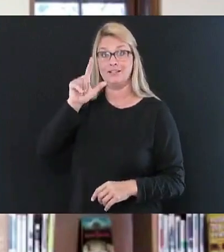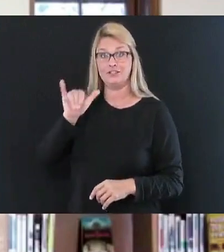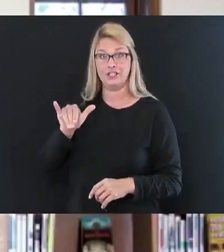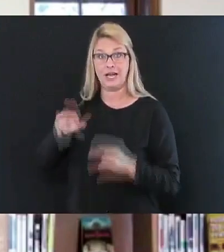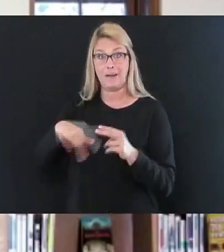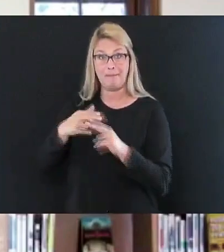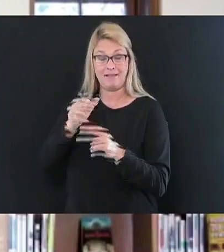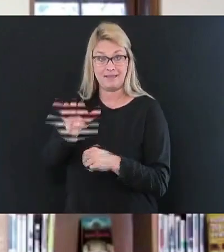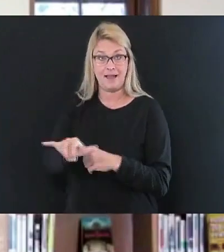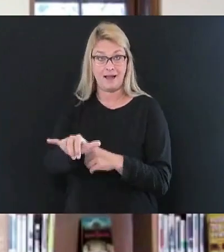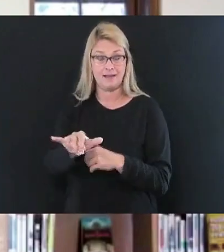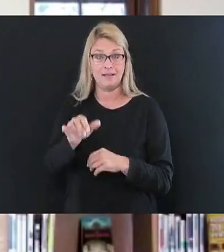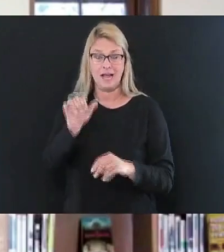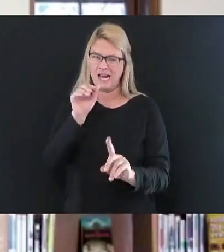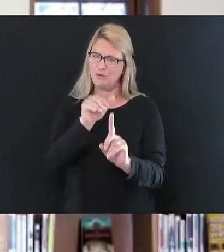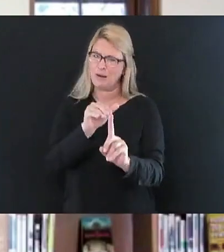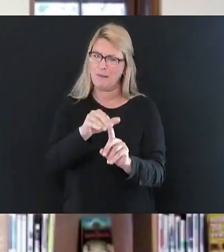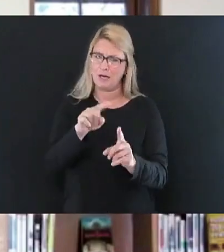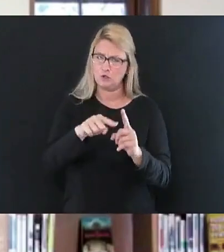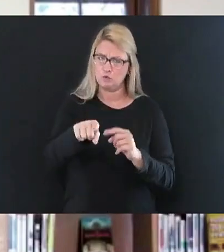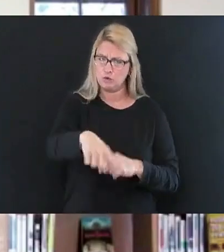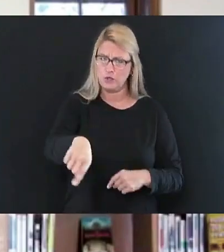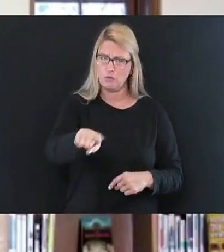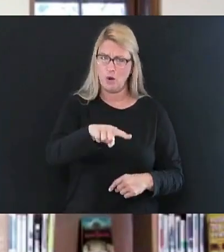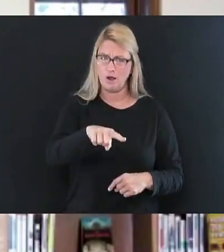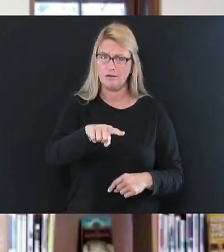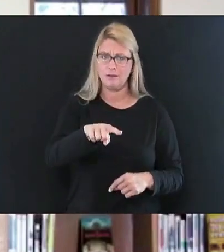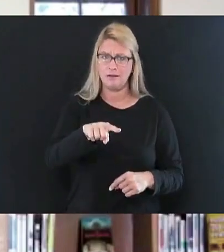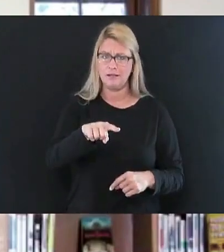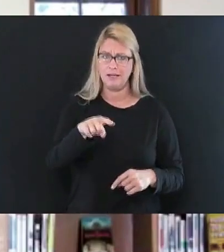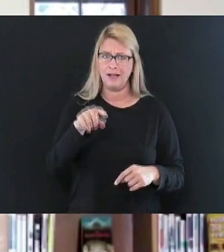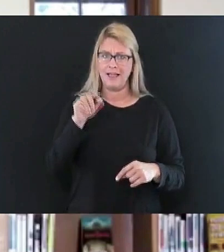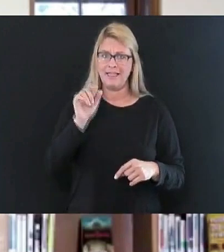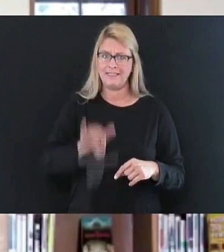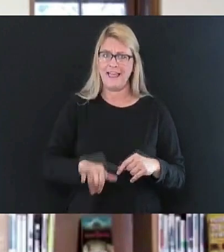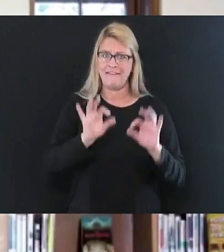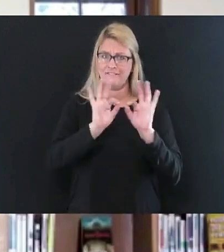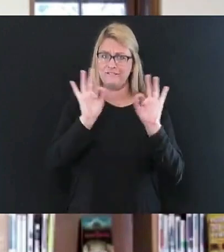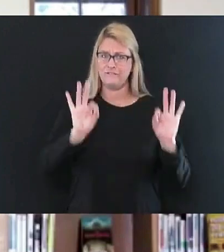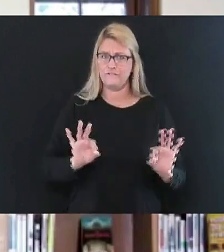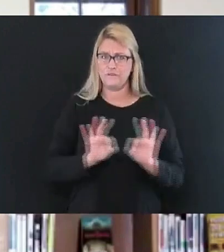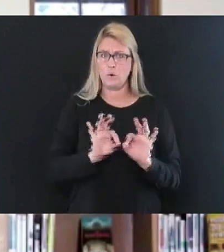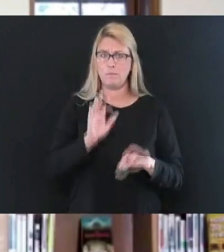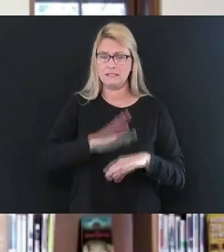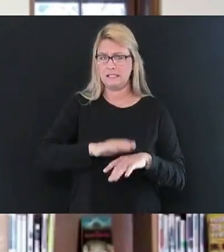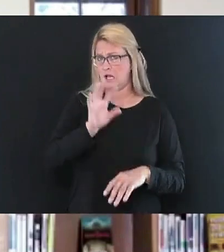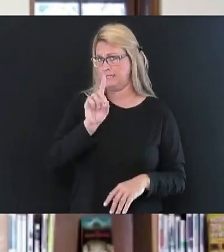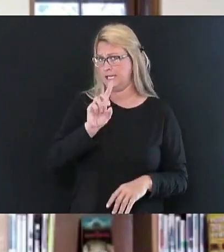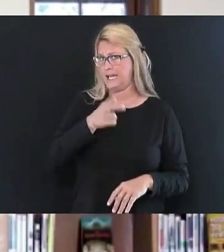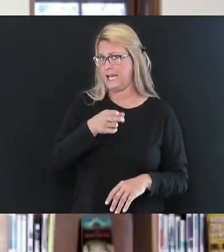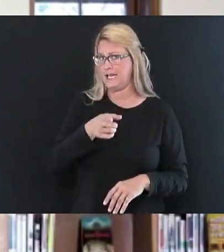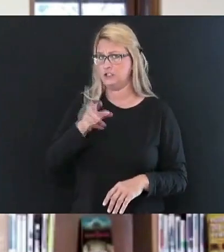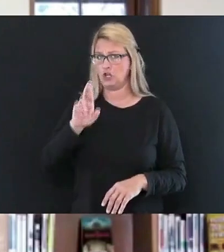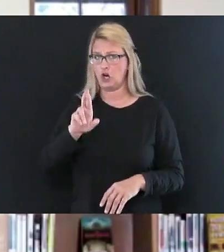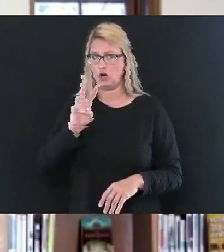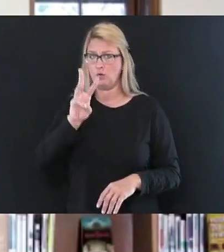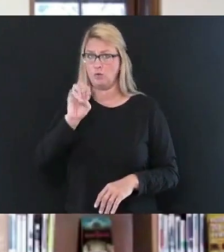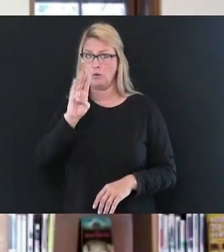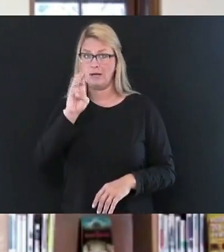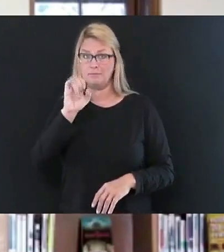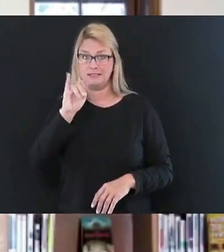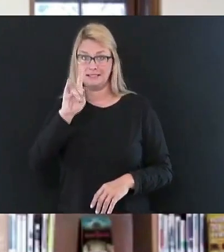reminder to everyone, and we did send this out, this form is on our DHHR website, and these are reportable